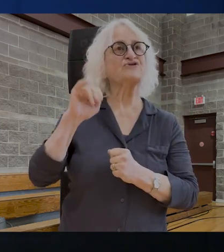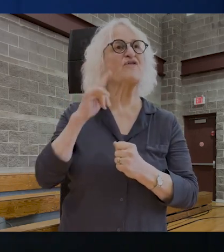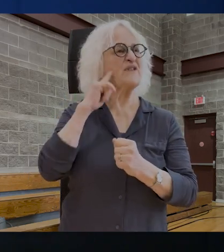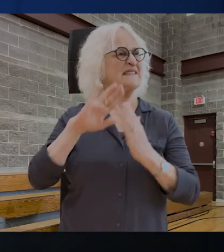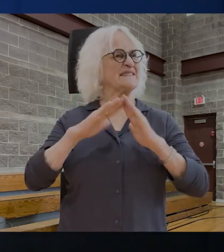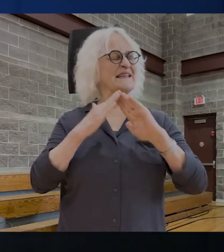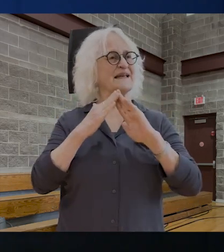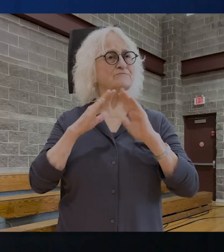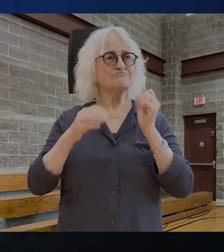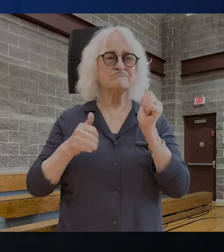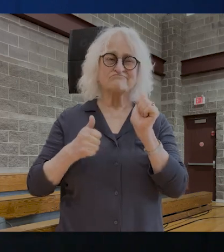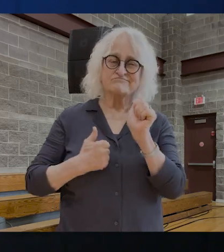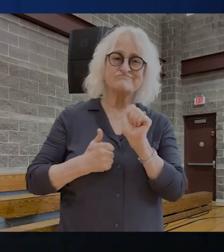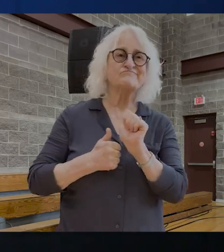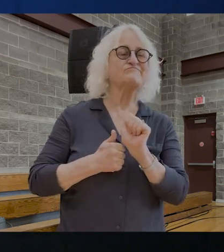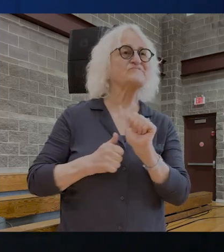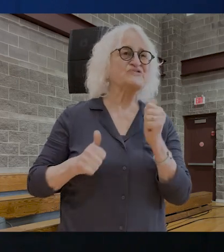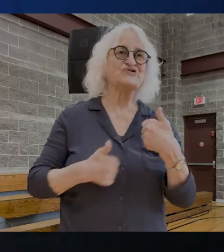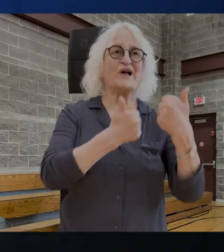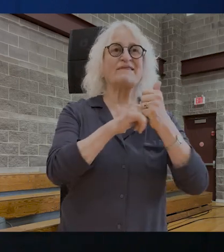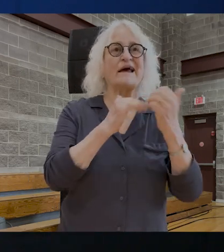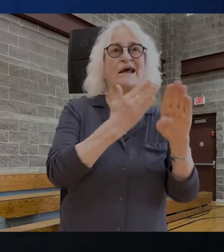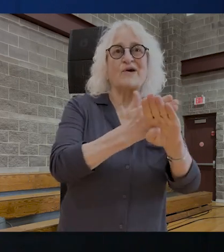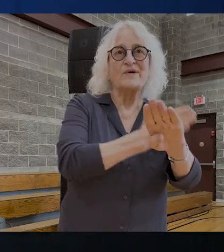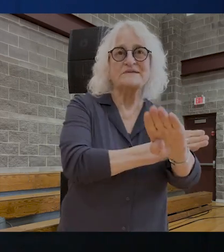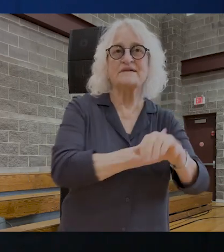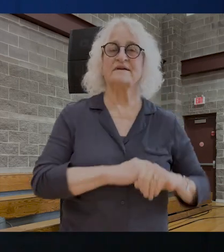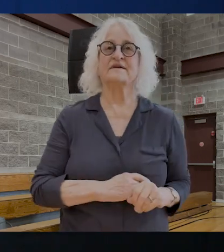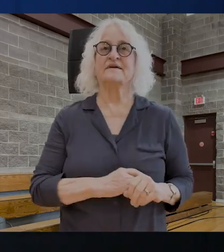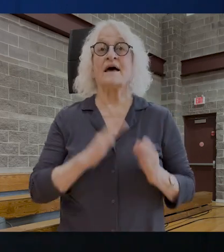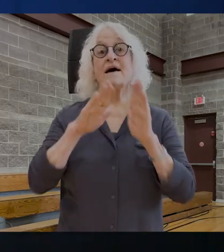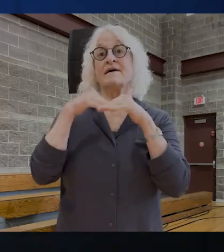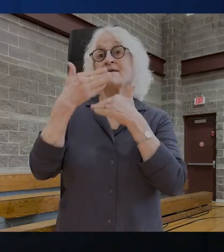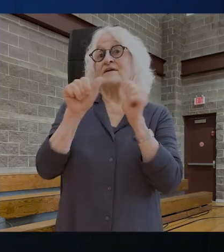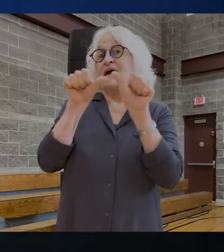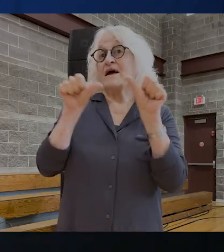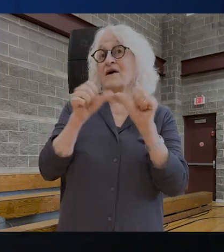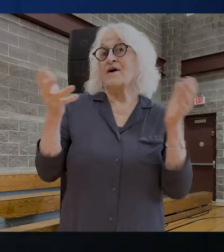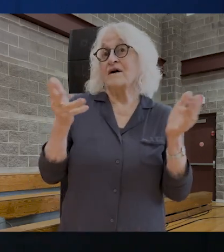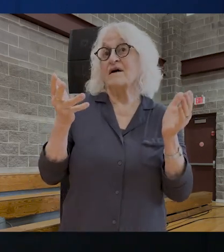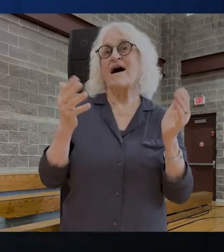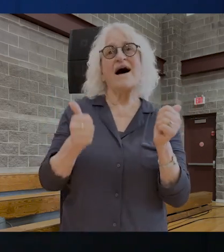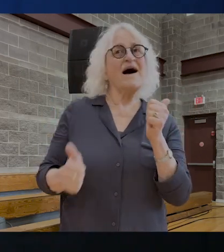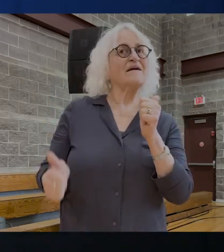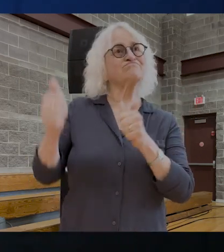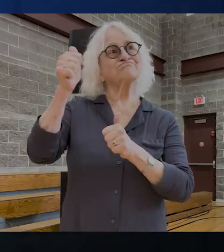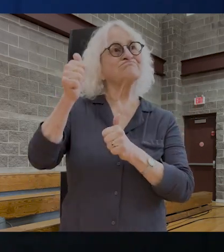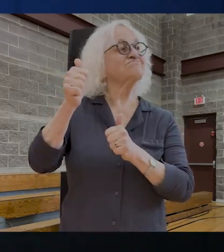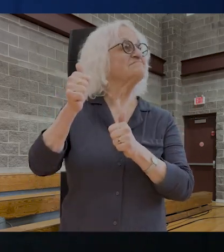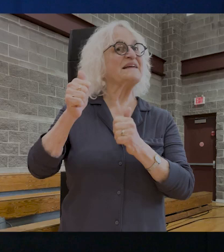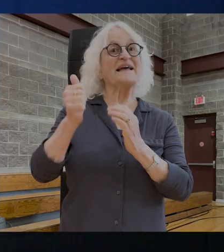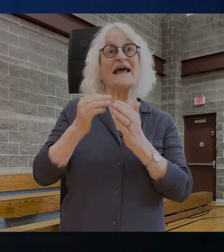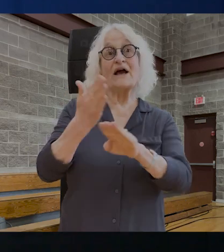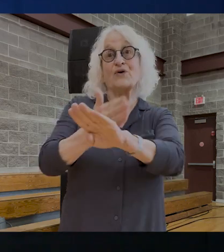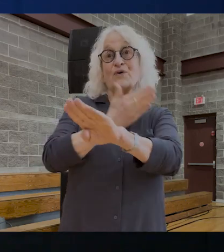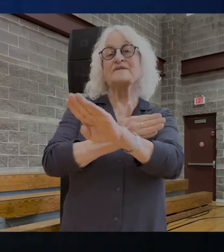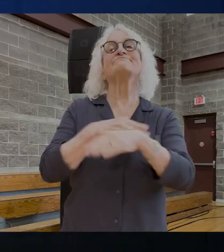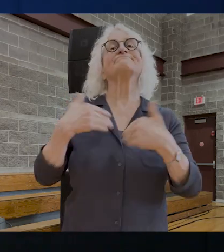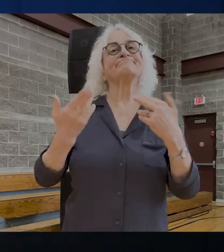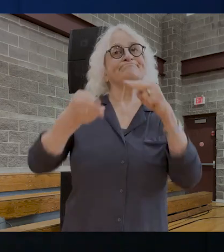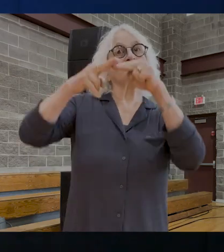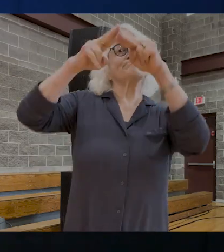really driving that increase. Our next area of highest increases is public